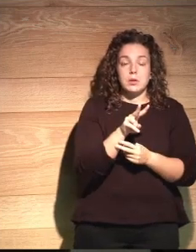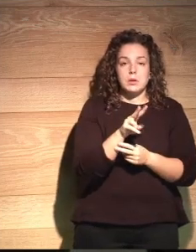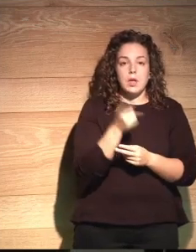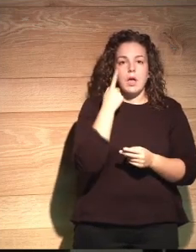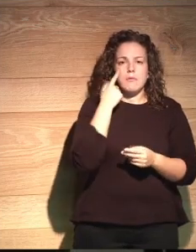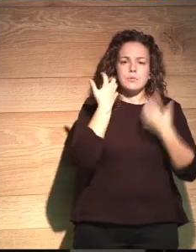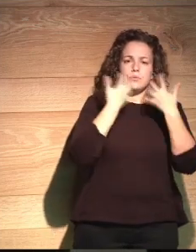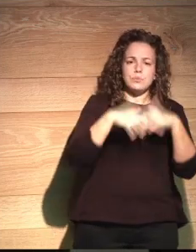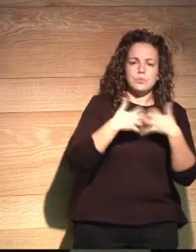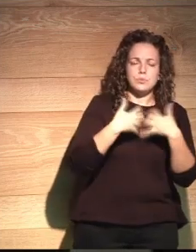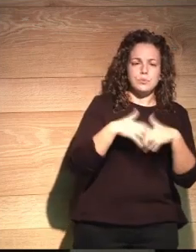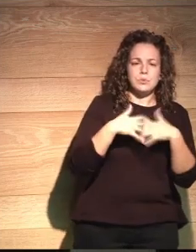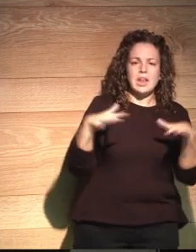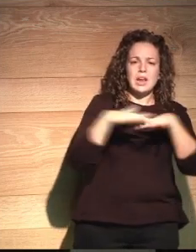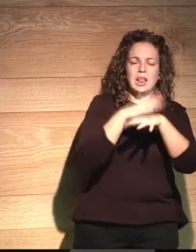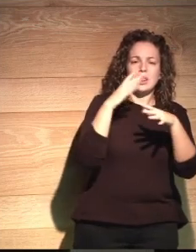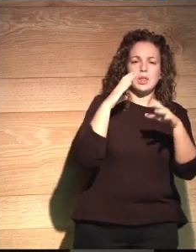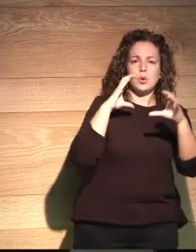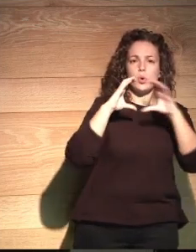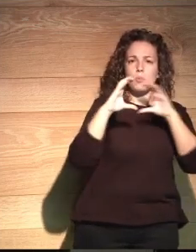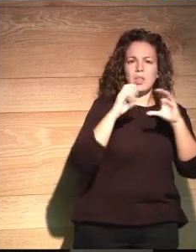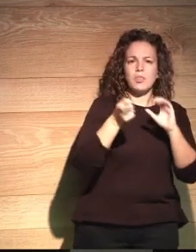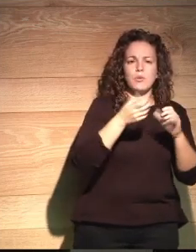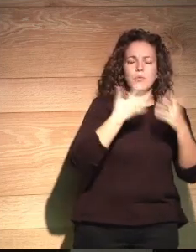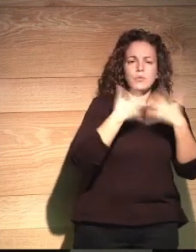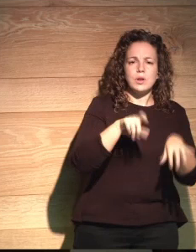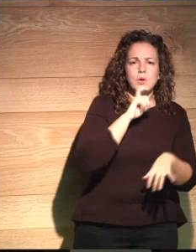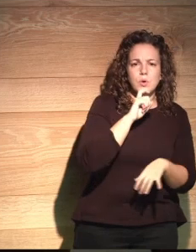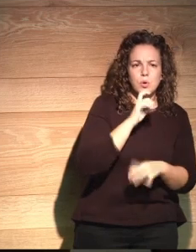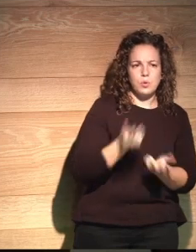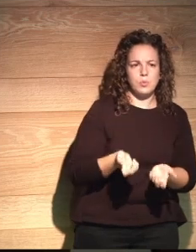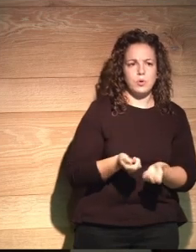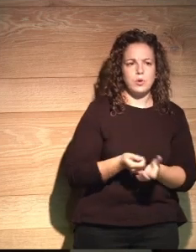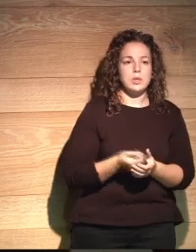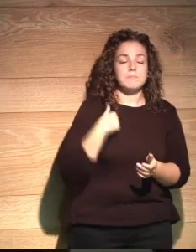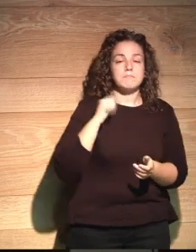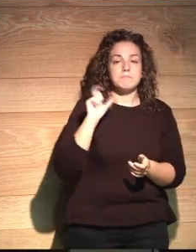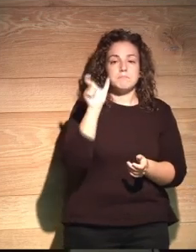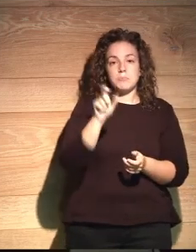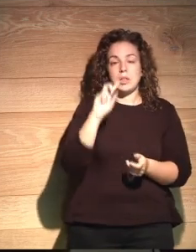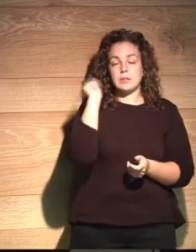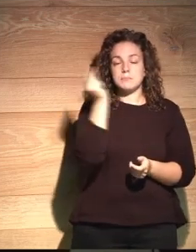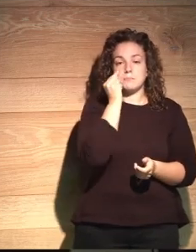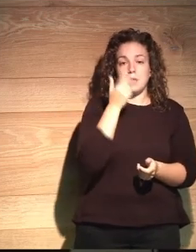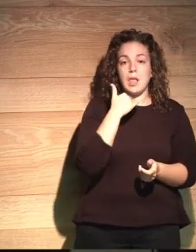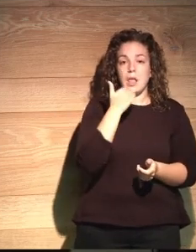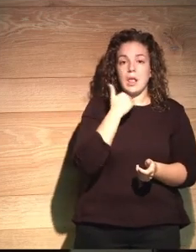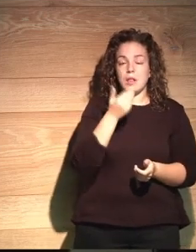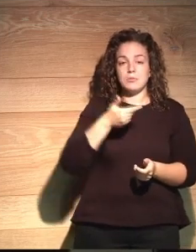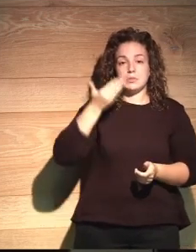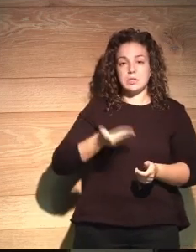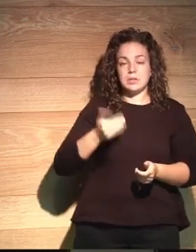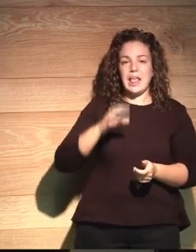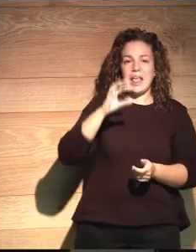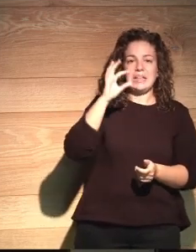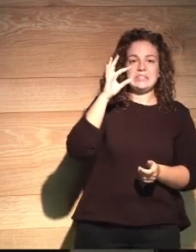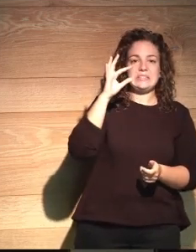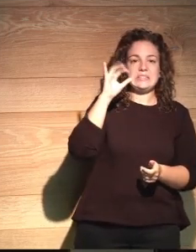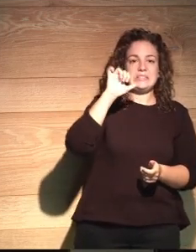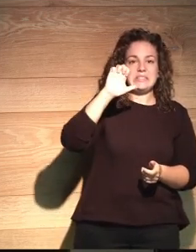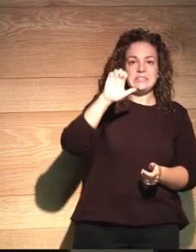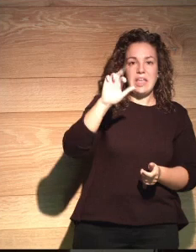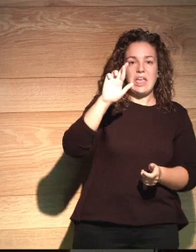important thing that actually was discovered by Geoffrey West. As you might see here, Geoffrey is one of the co-authors of this paper. And